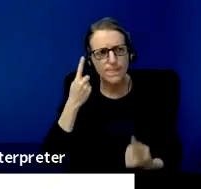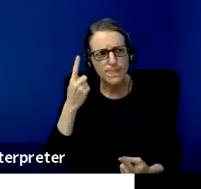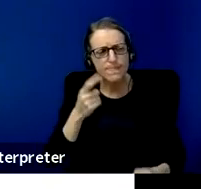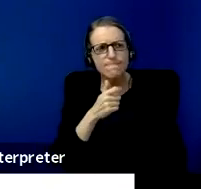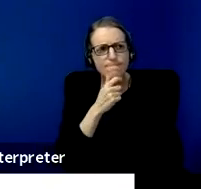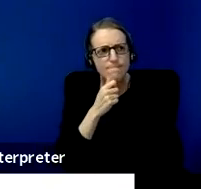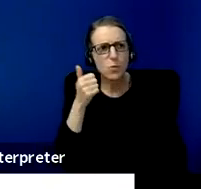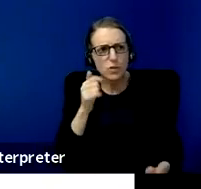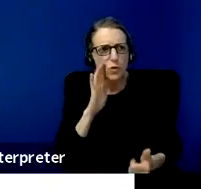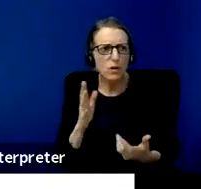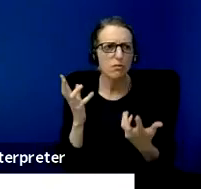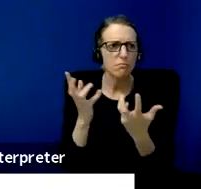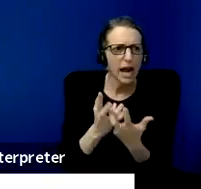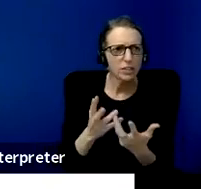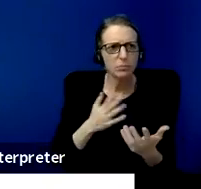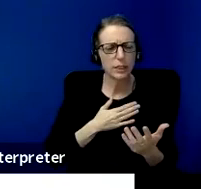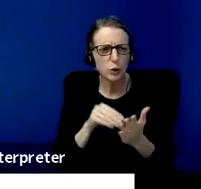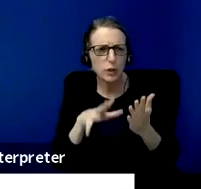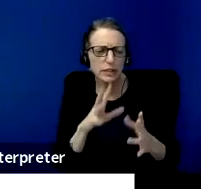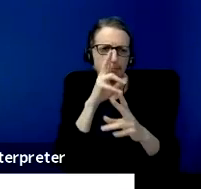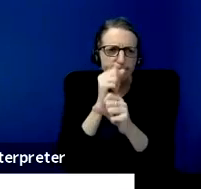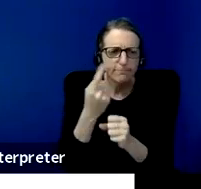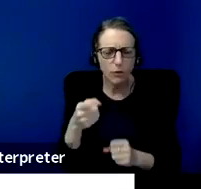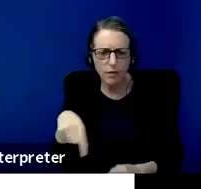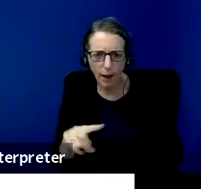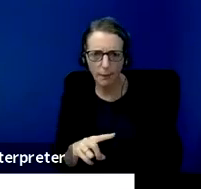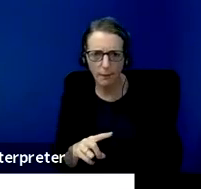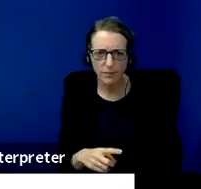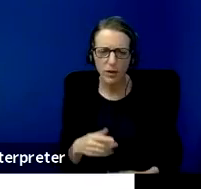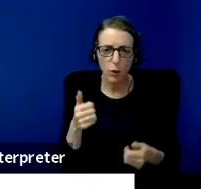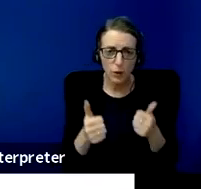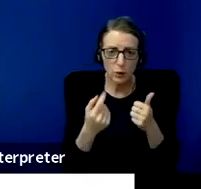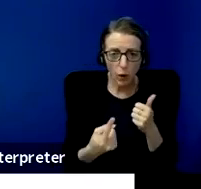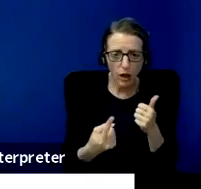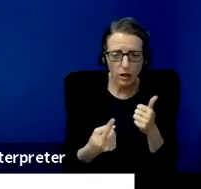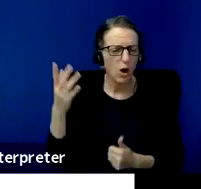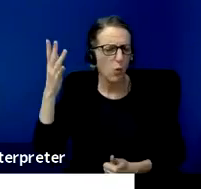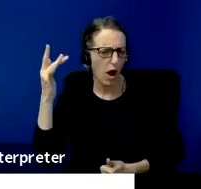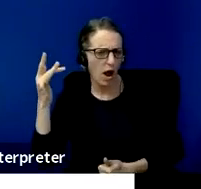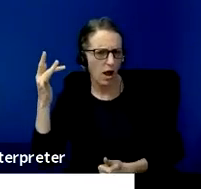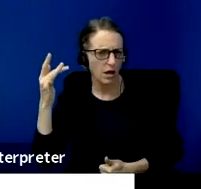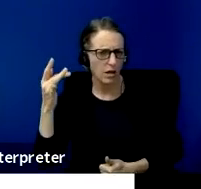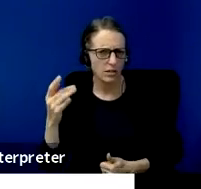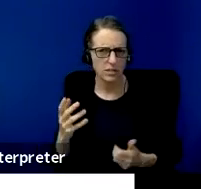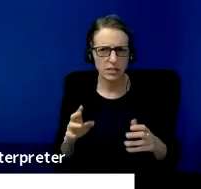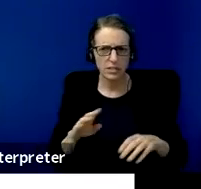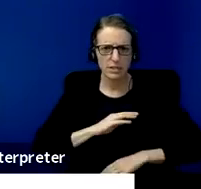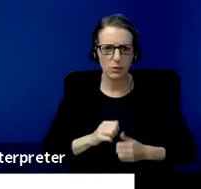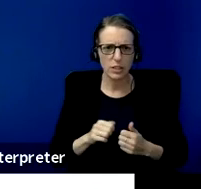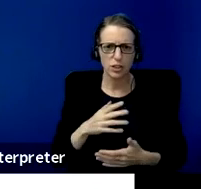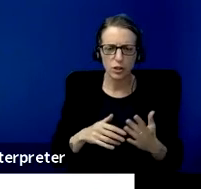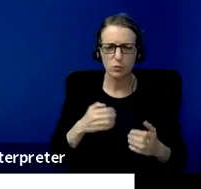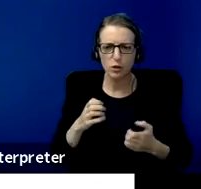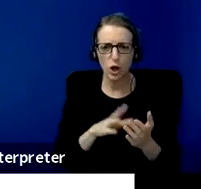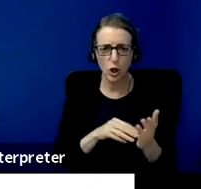why? That should be in your mind. Which one and why? Does it meet with social emotional learning? Is this